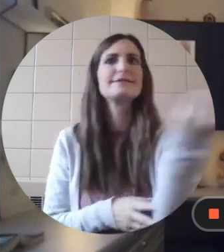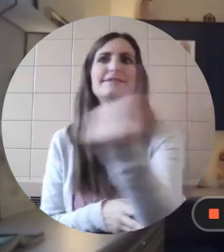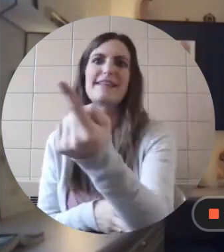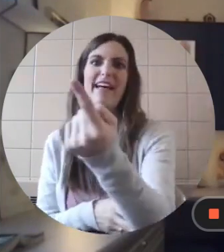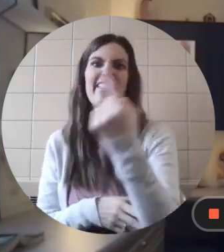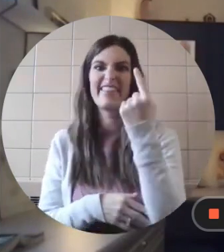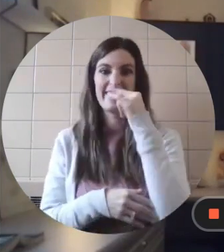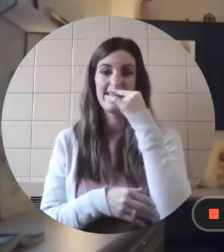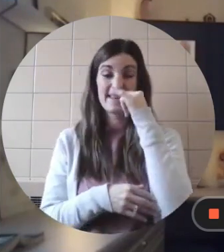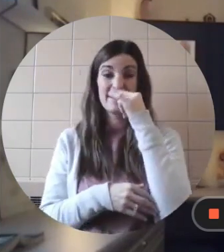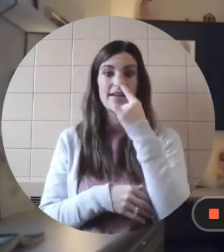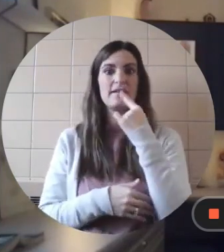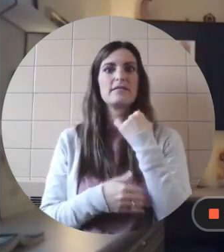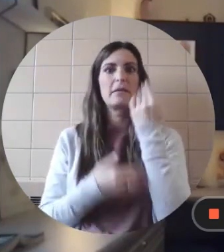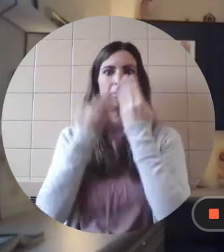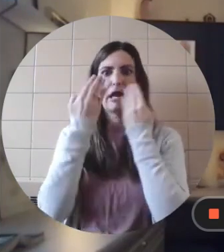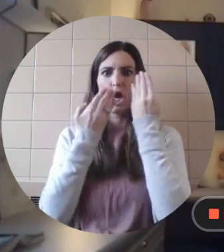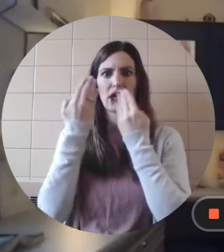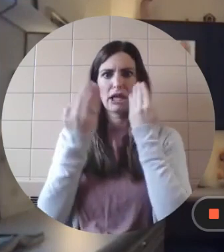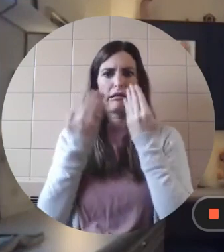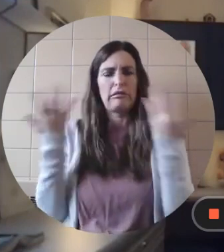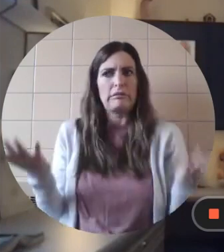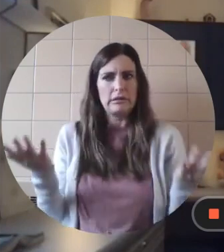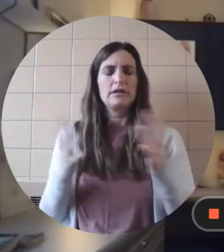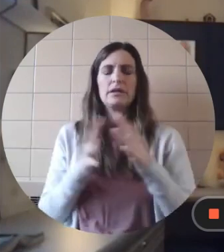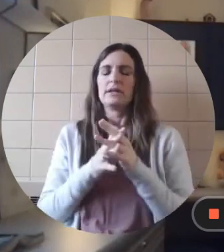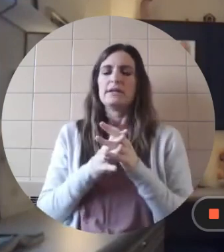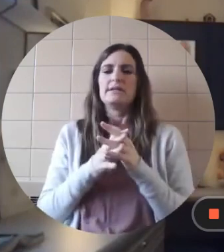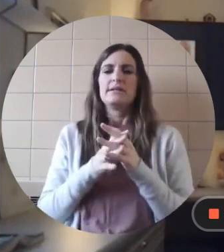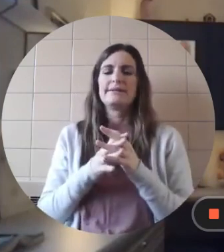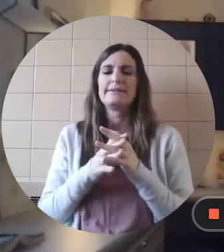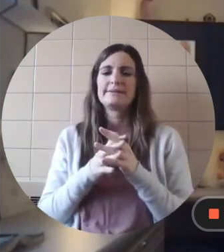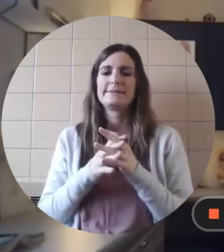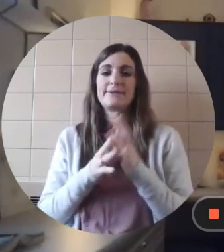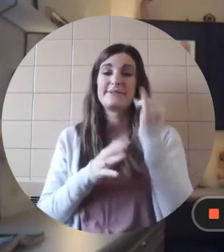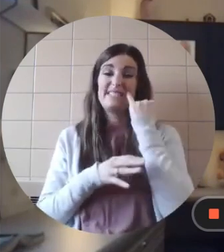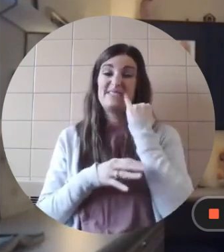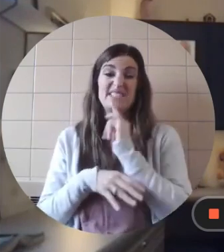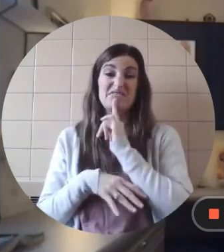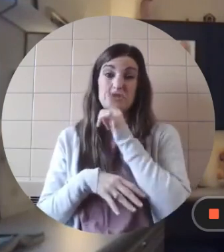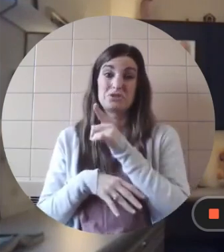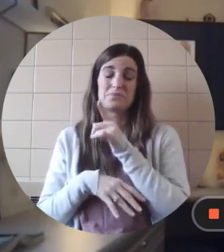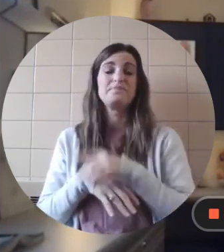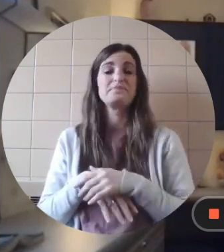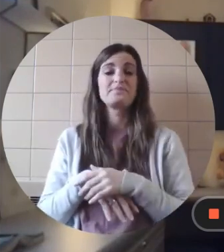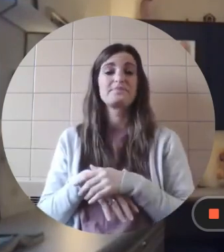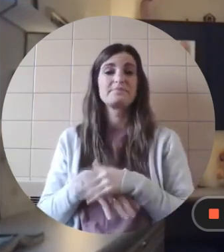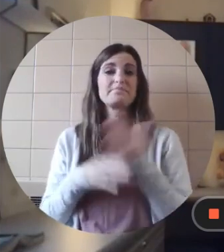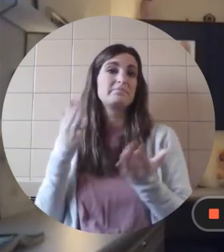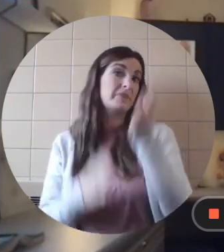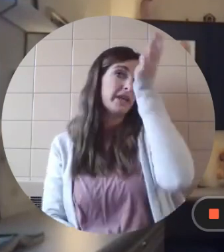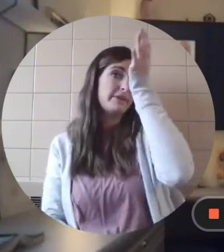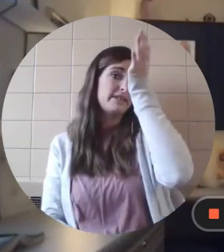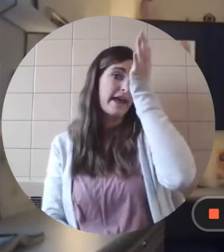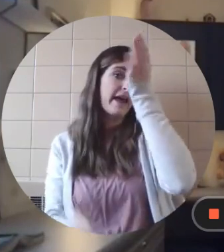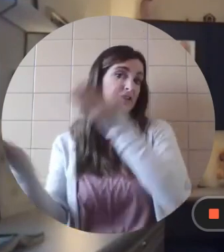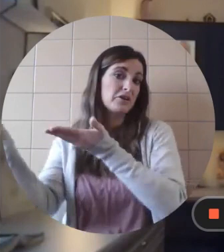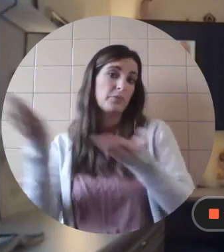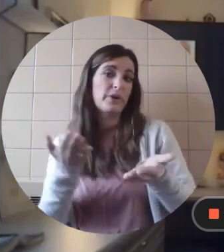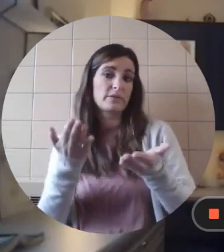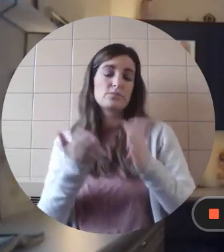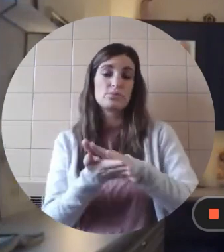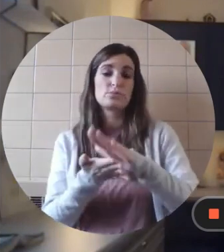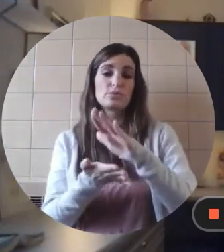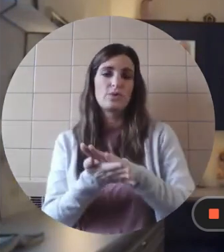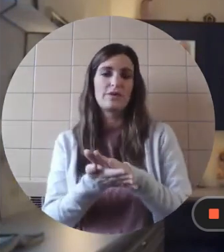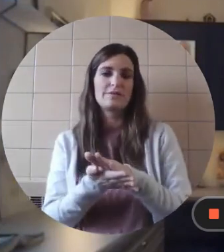like how she told Jack's mom I wanted a friend, even if it was the truth. Maybe Dad could bring him. Dad was a huge part of